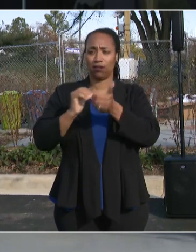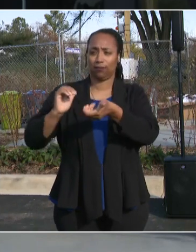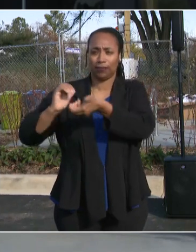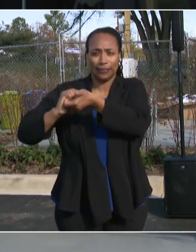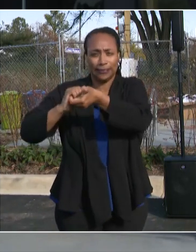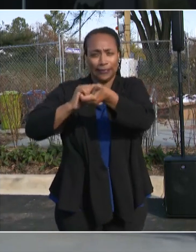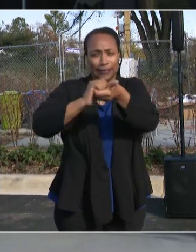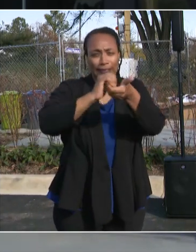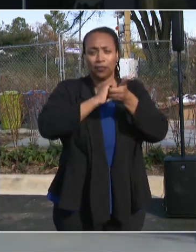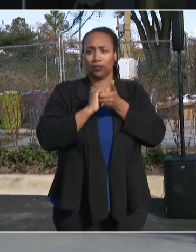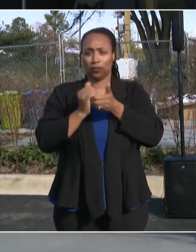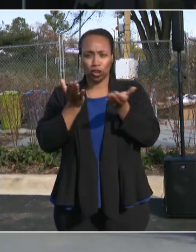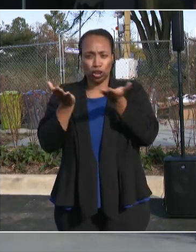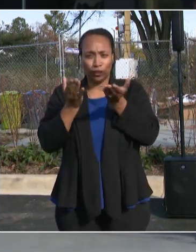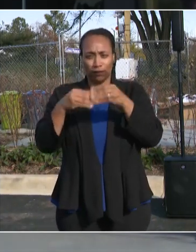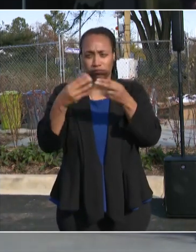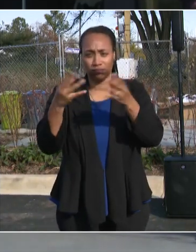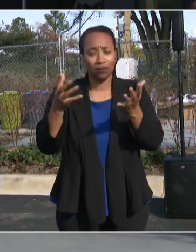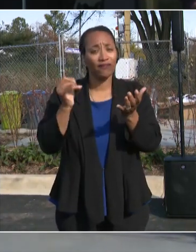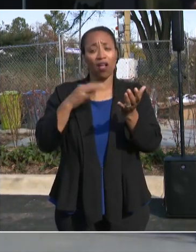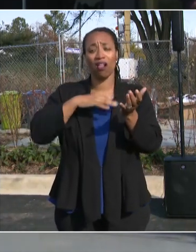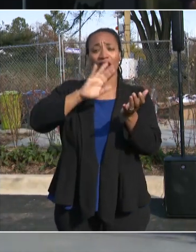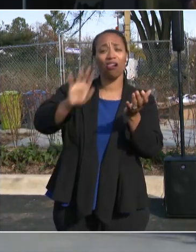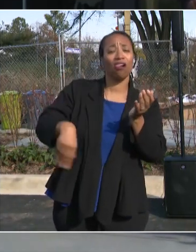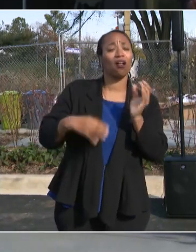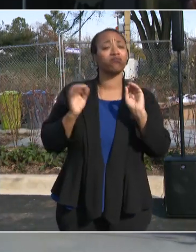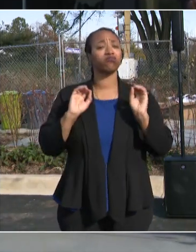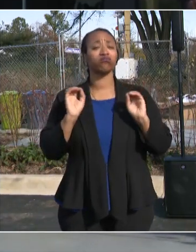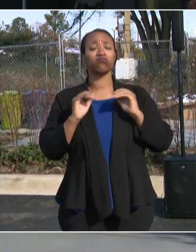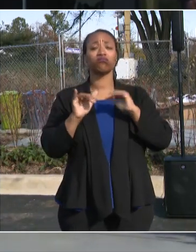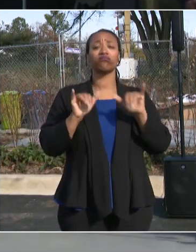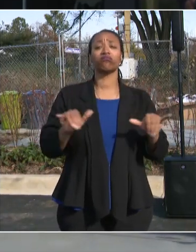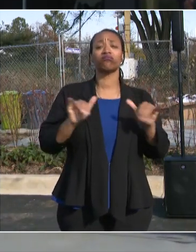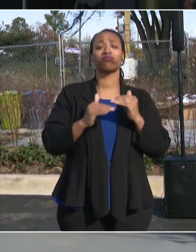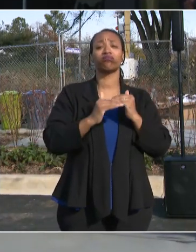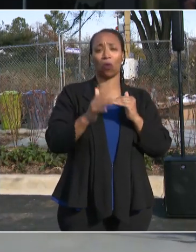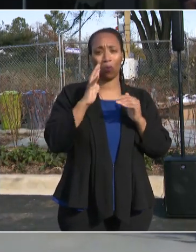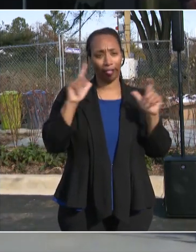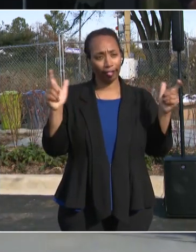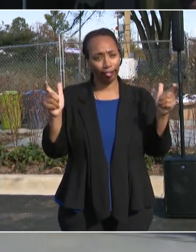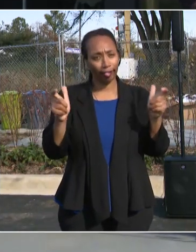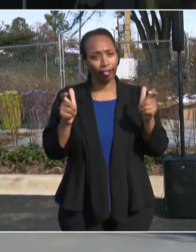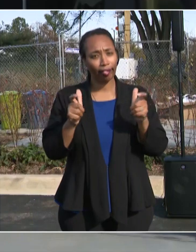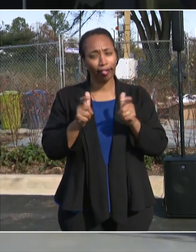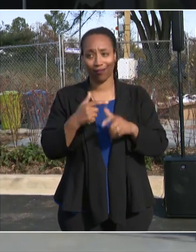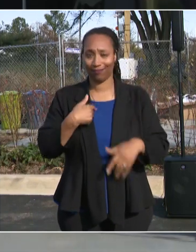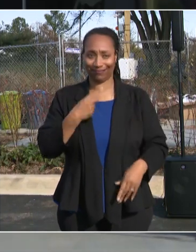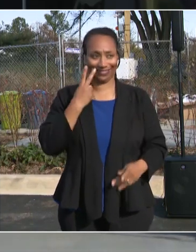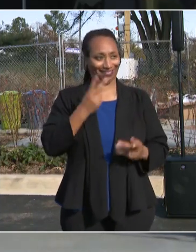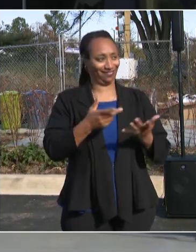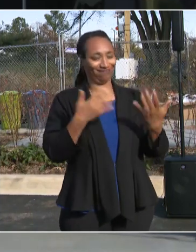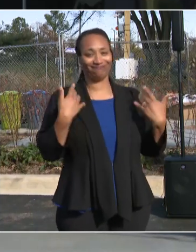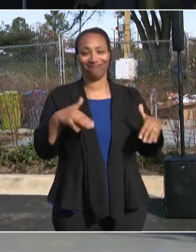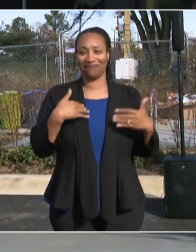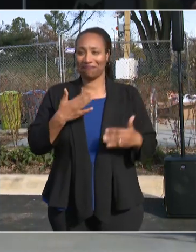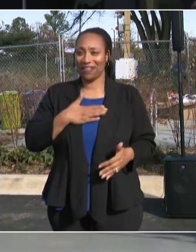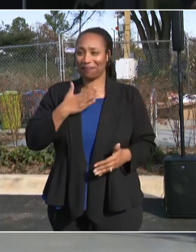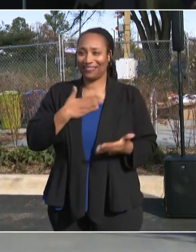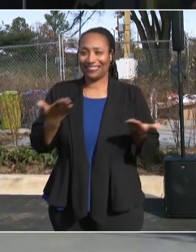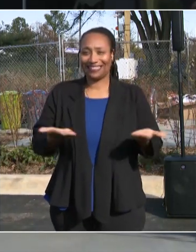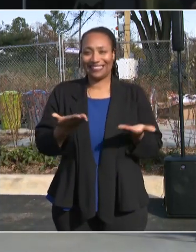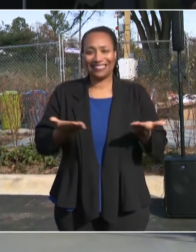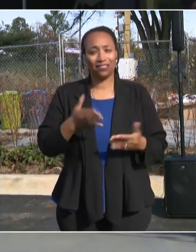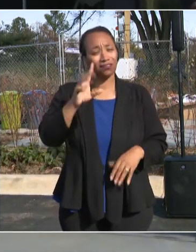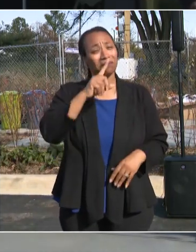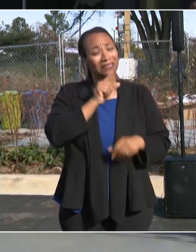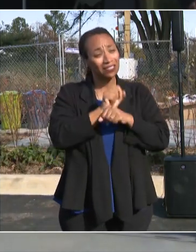communities decline. So I'm glad to be here today. I'm glad that we're not just talking about buildings or units, but we're